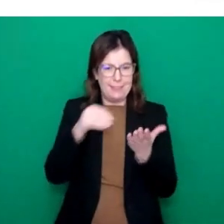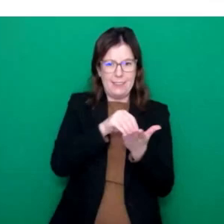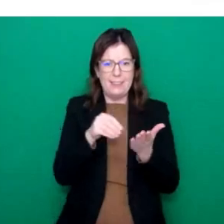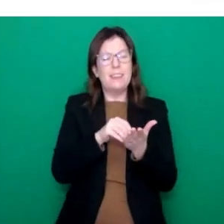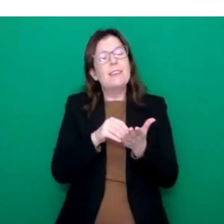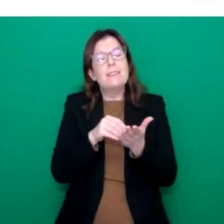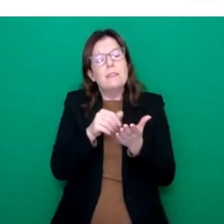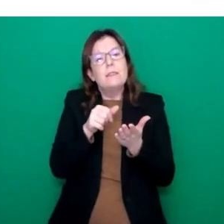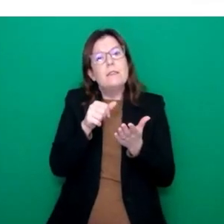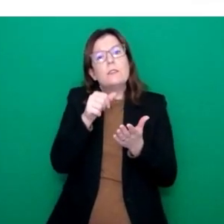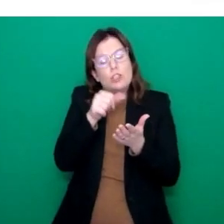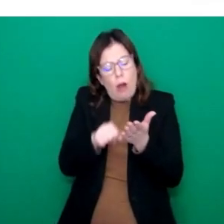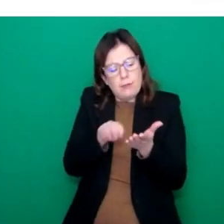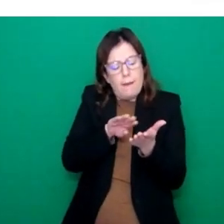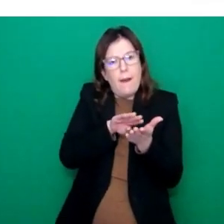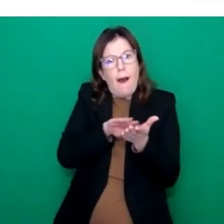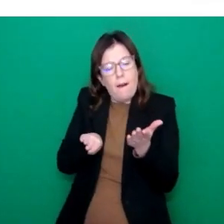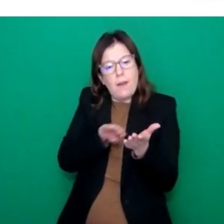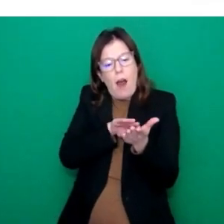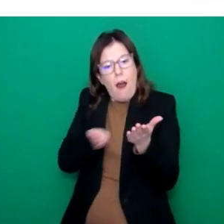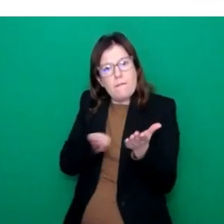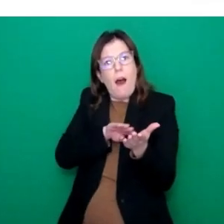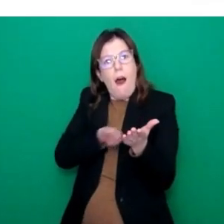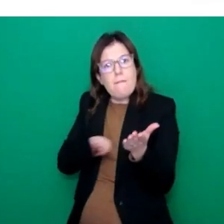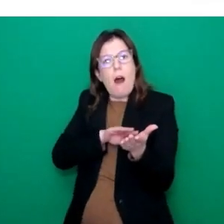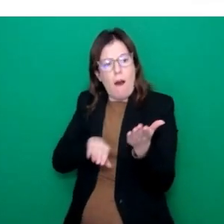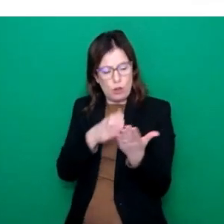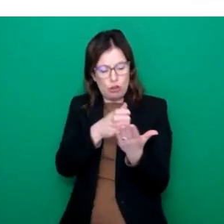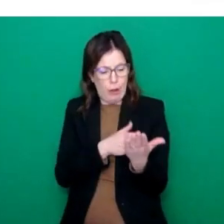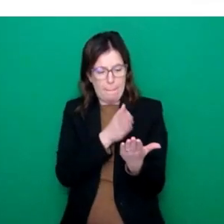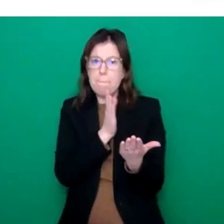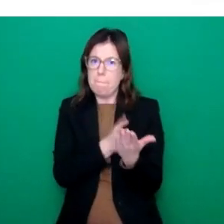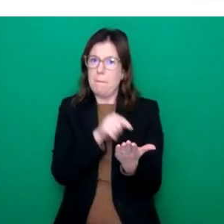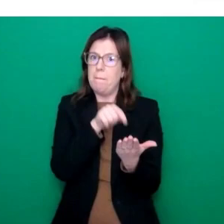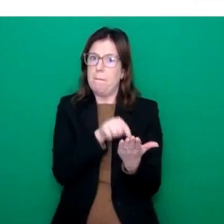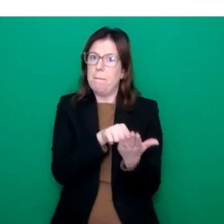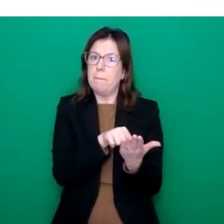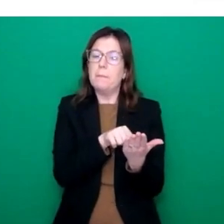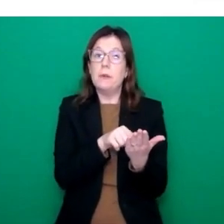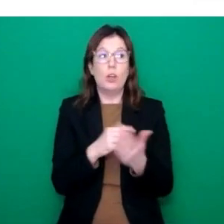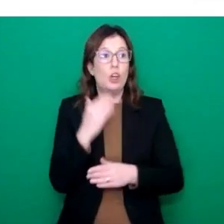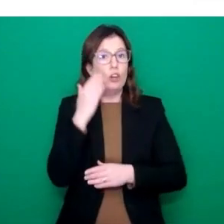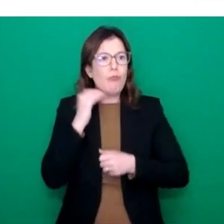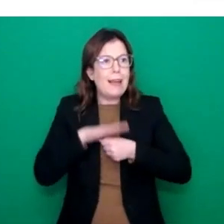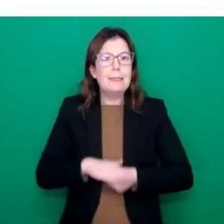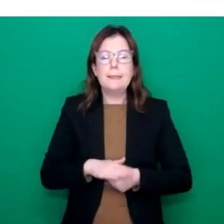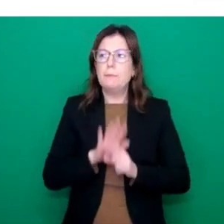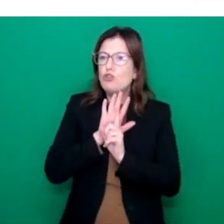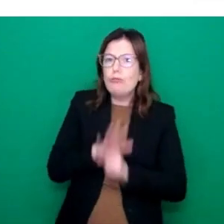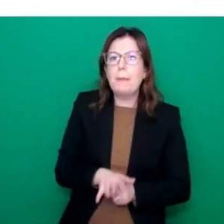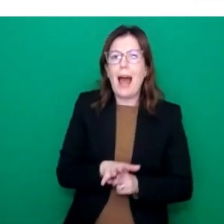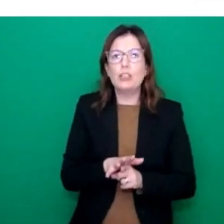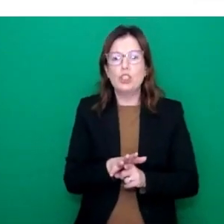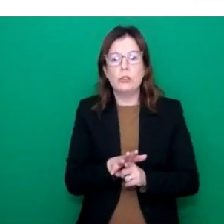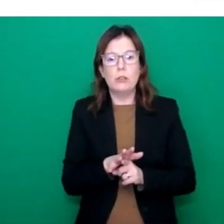starting attempts to decolonize the curriculum and make sure that issues of racism and discrimination